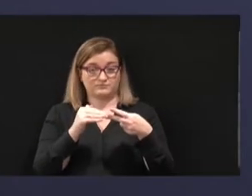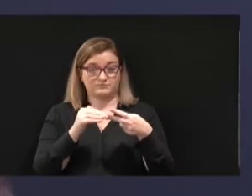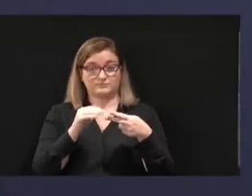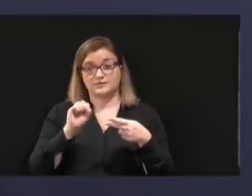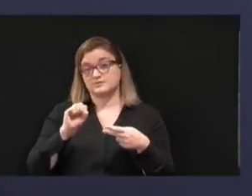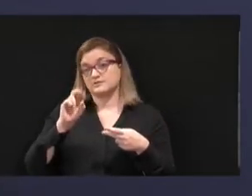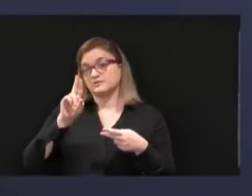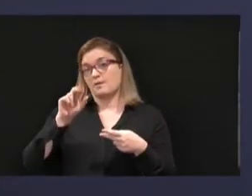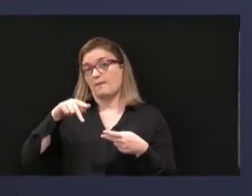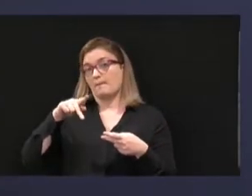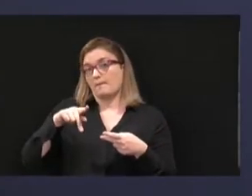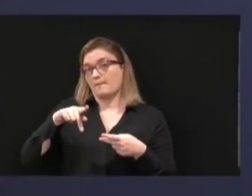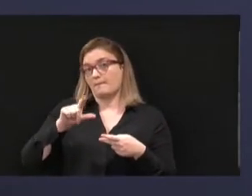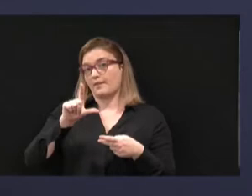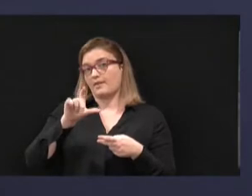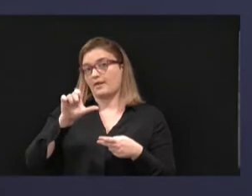deck.